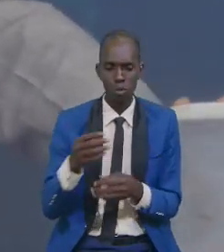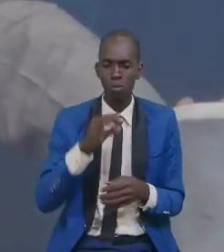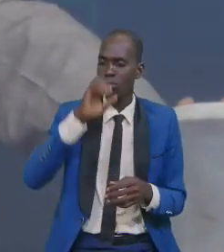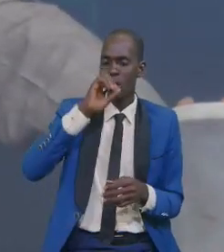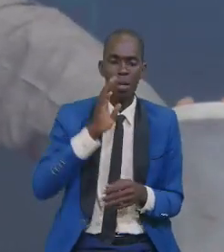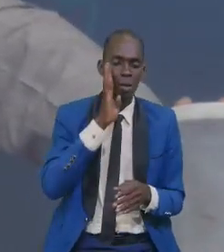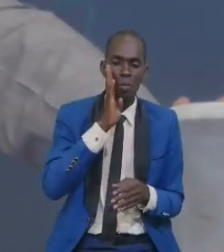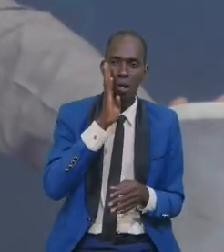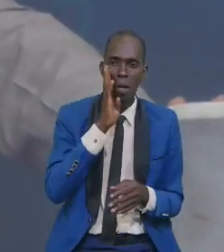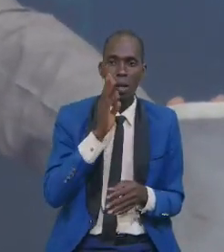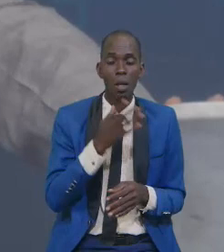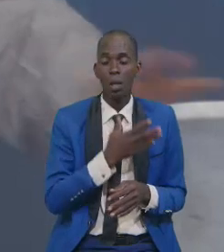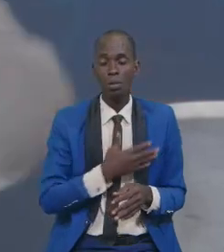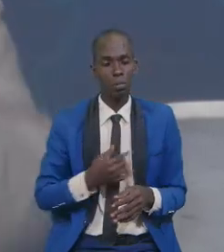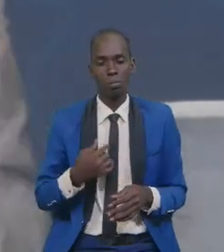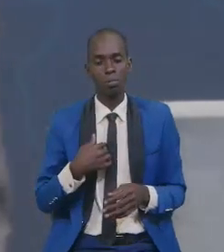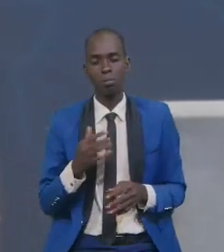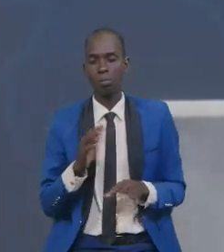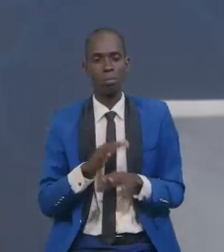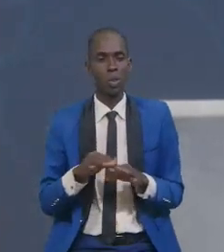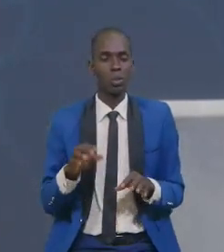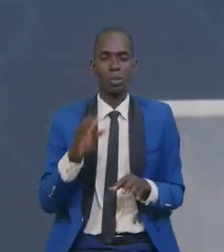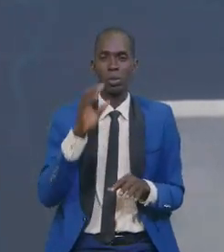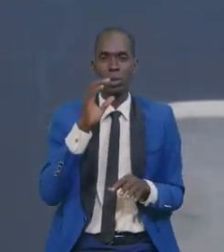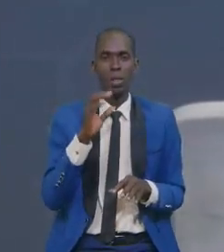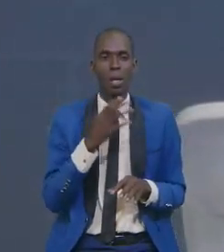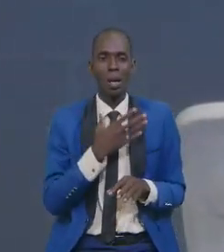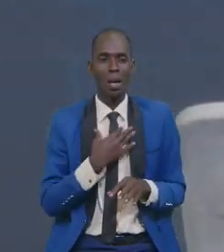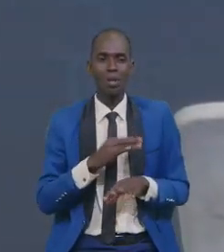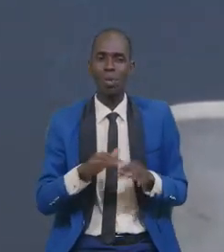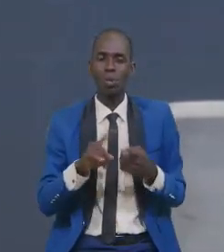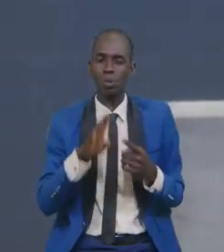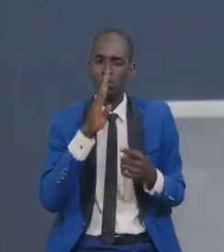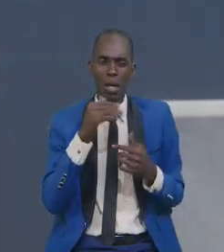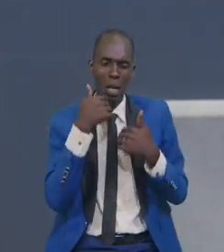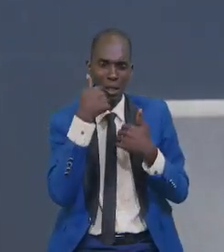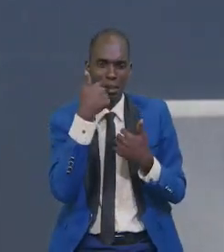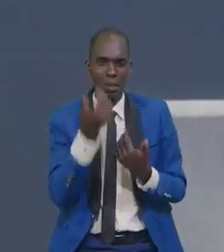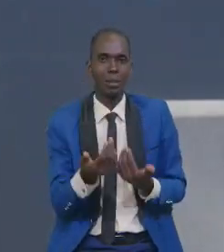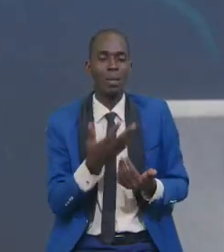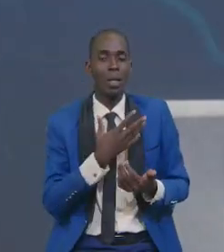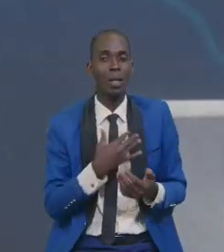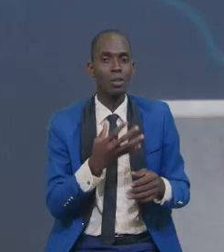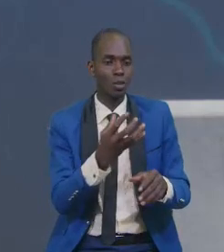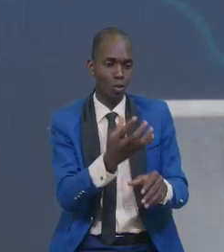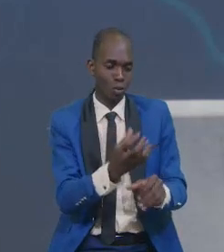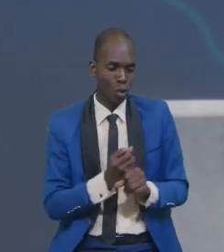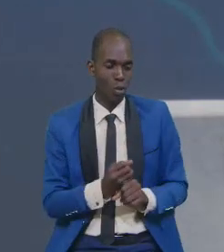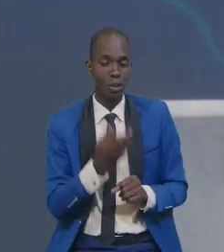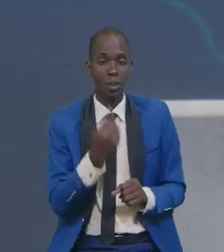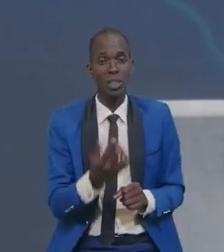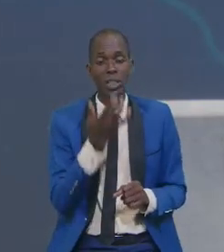a bottle of alcohol, and they are drinking, and you are pretending you are not drinking, but you pour it in